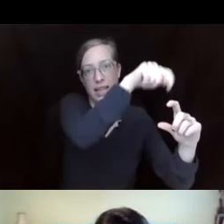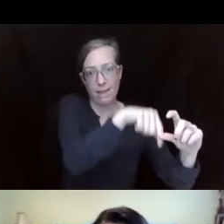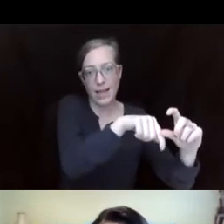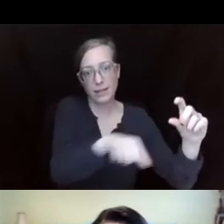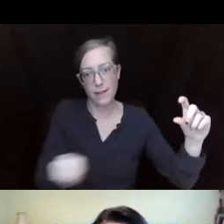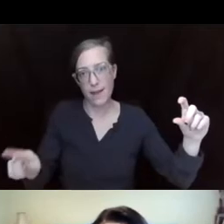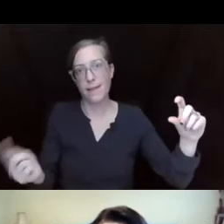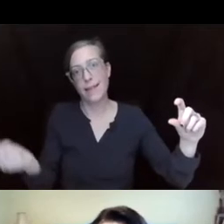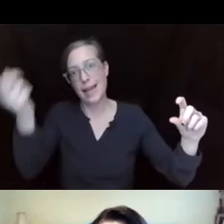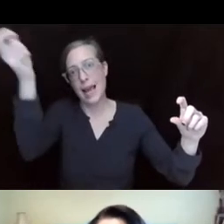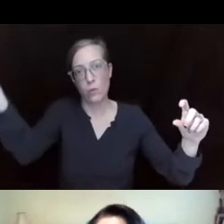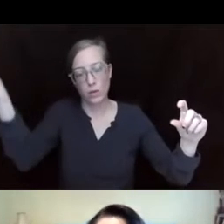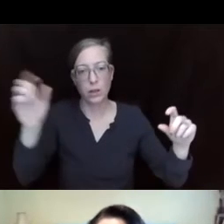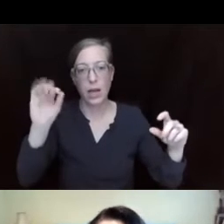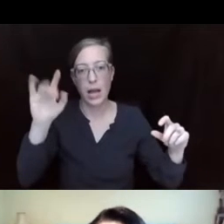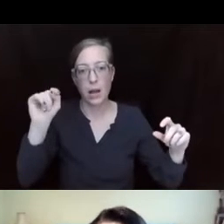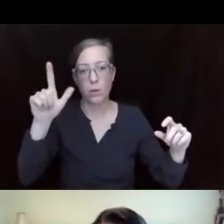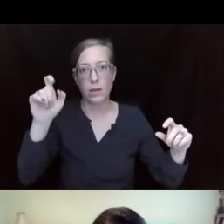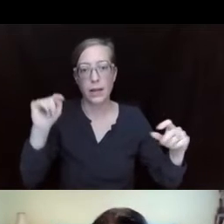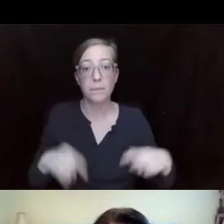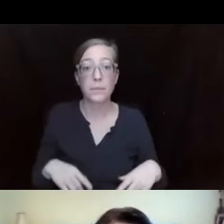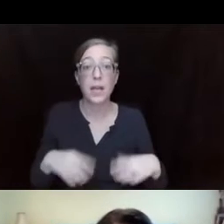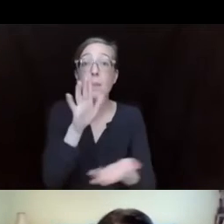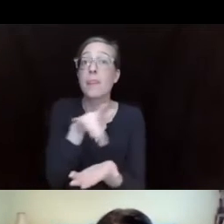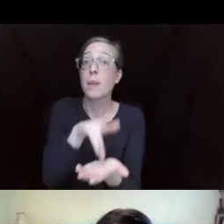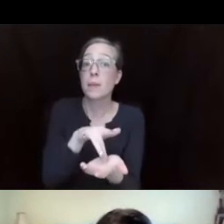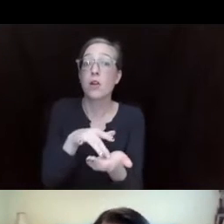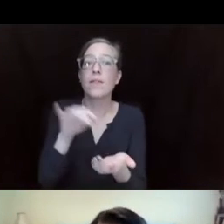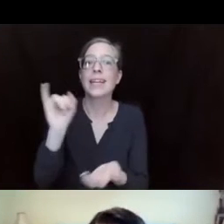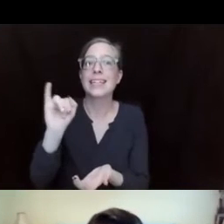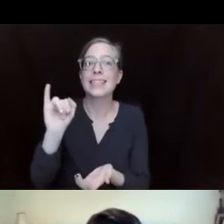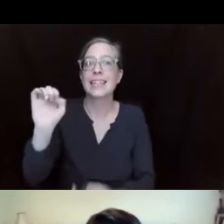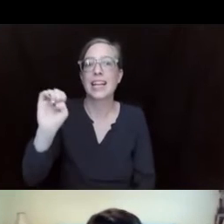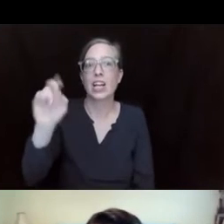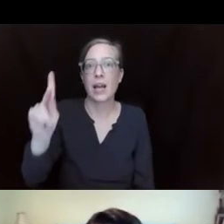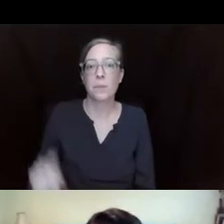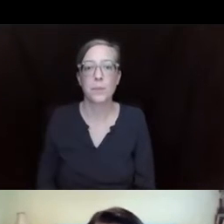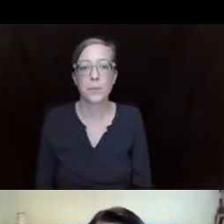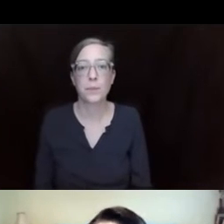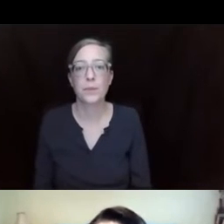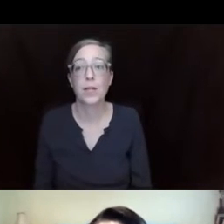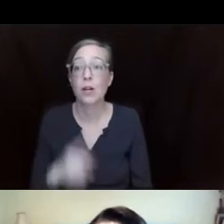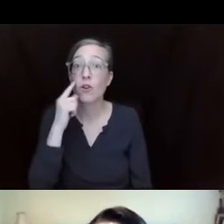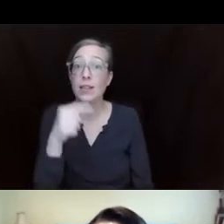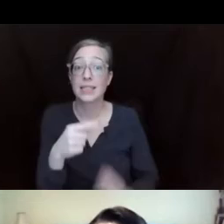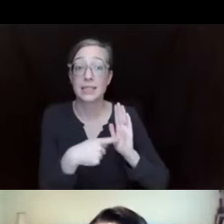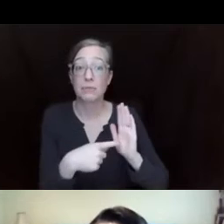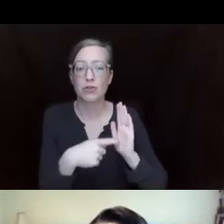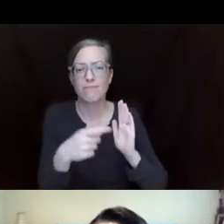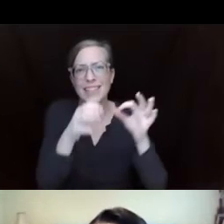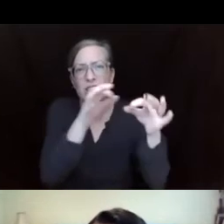in the middle, I call them the insulating structure. Here in this representation, I have circular ones, but we make